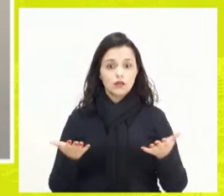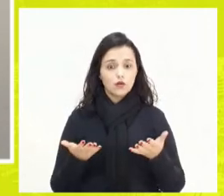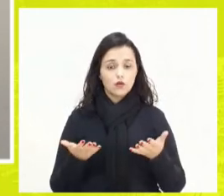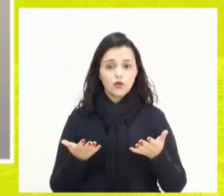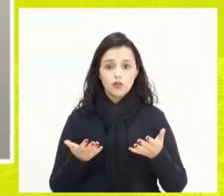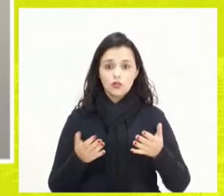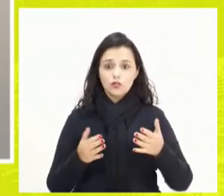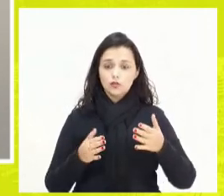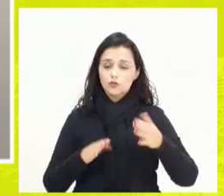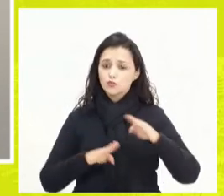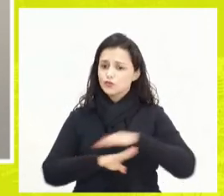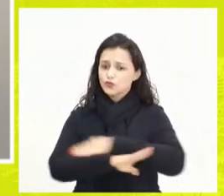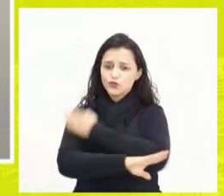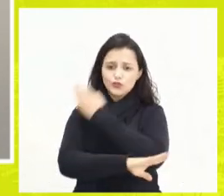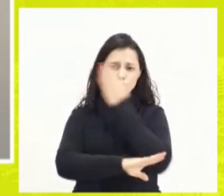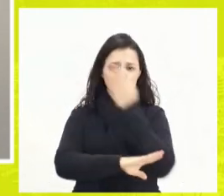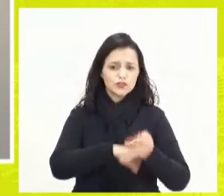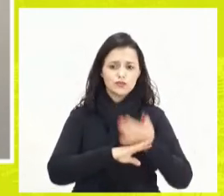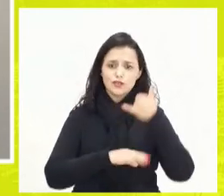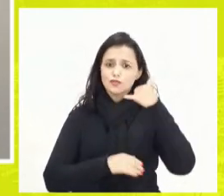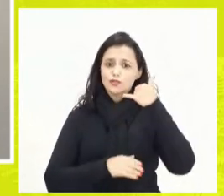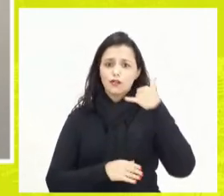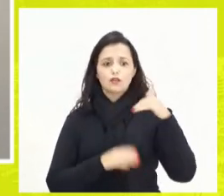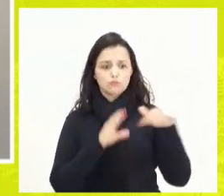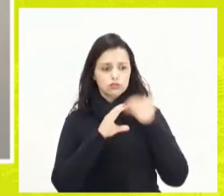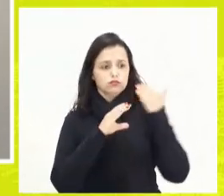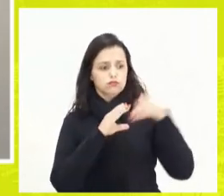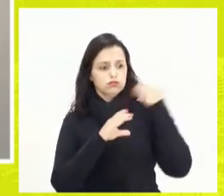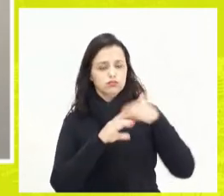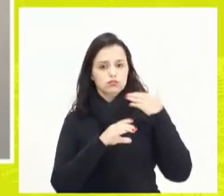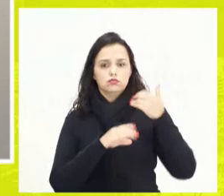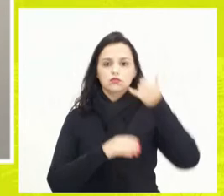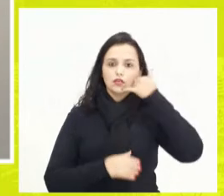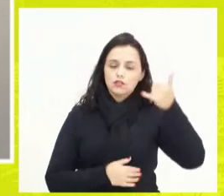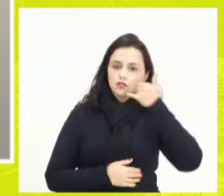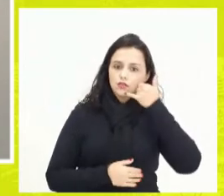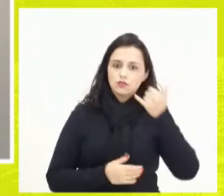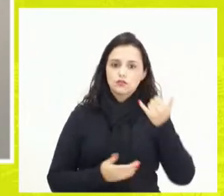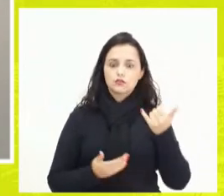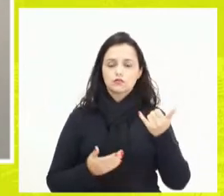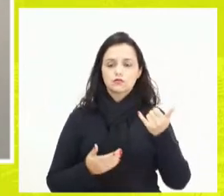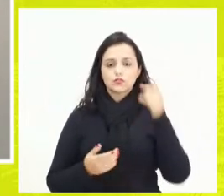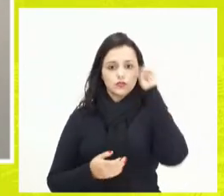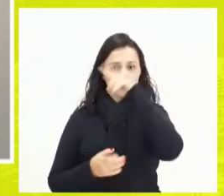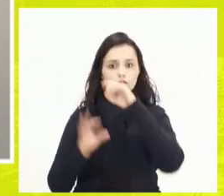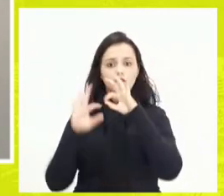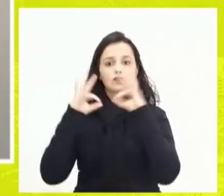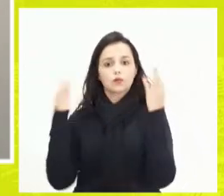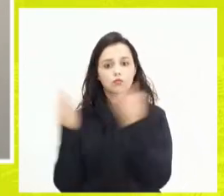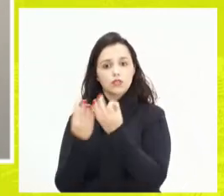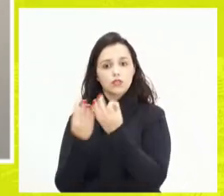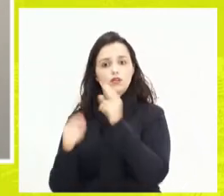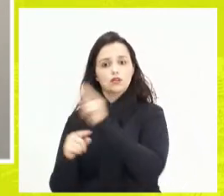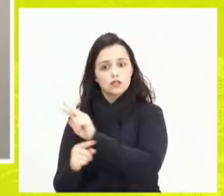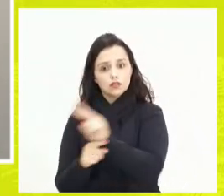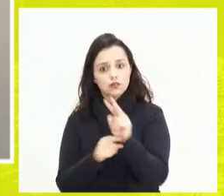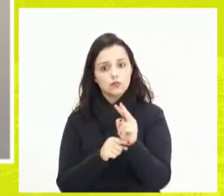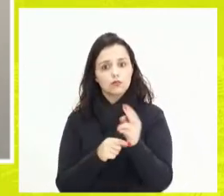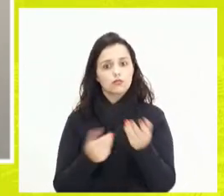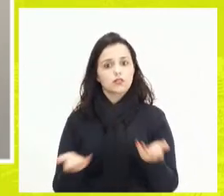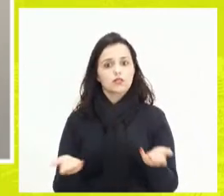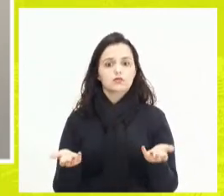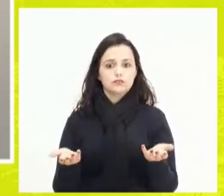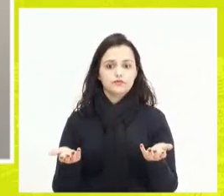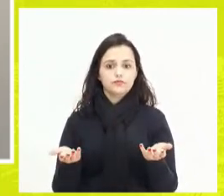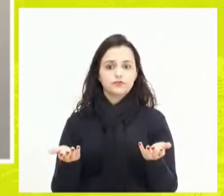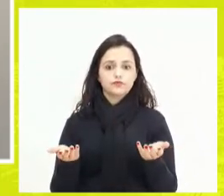all the time uh through this the phone that makes it really difficult to you know be careful with your family i see